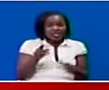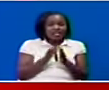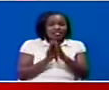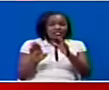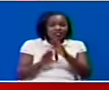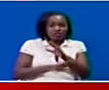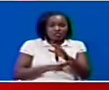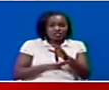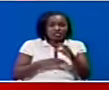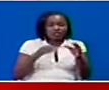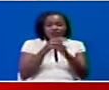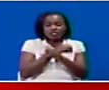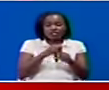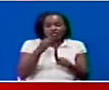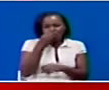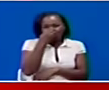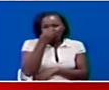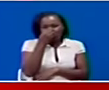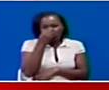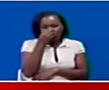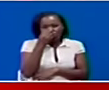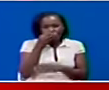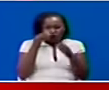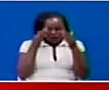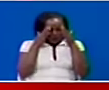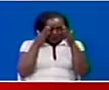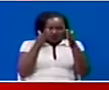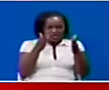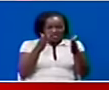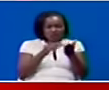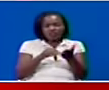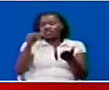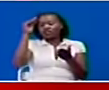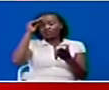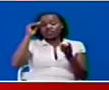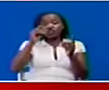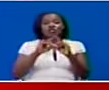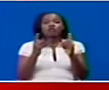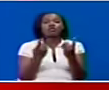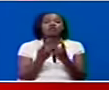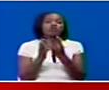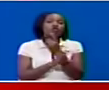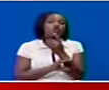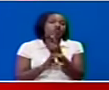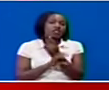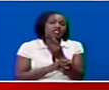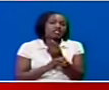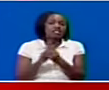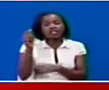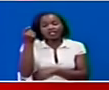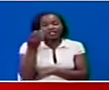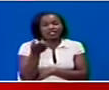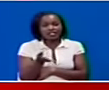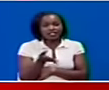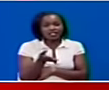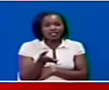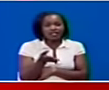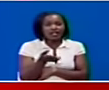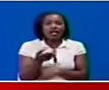president have a very central focus to the education sector of our country. And both the president and deputy